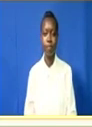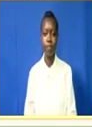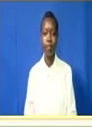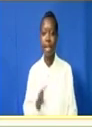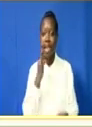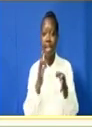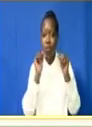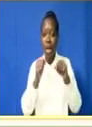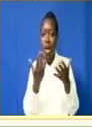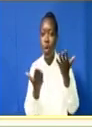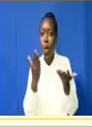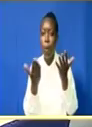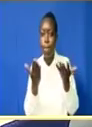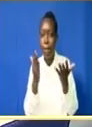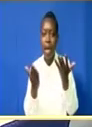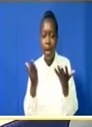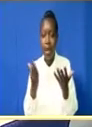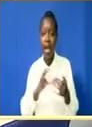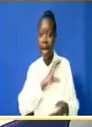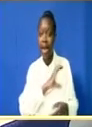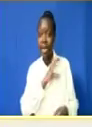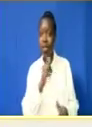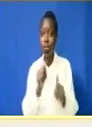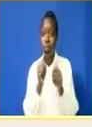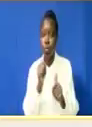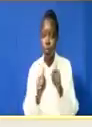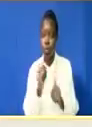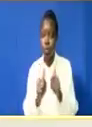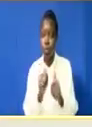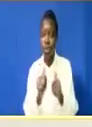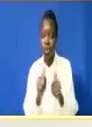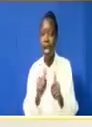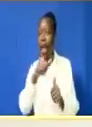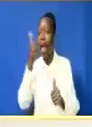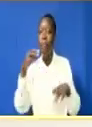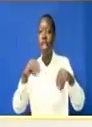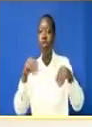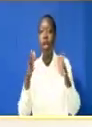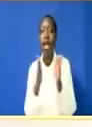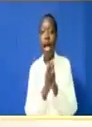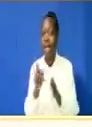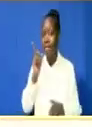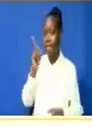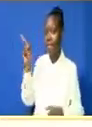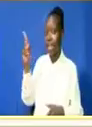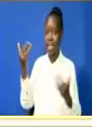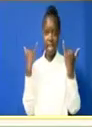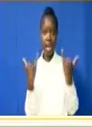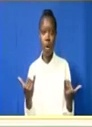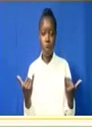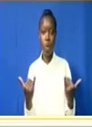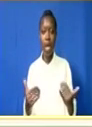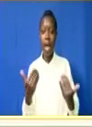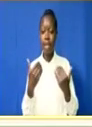relate the properties or the characteristics that we talked about clay and sand, we can say One, it has the best